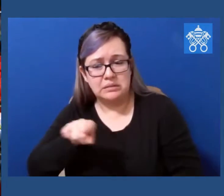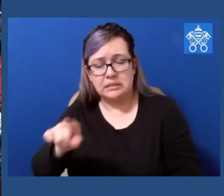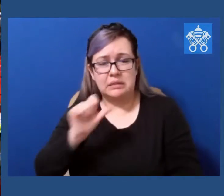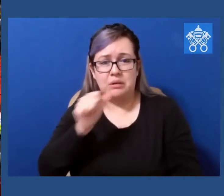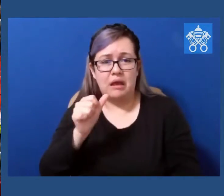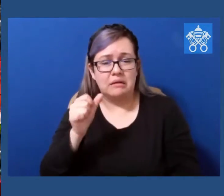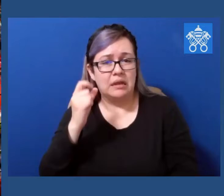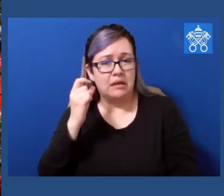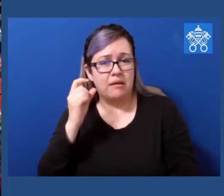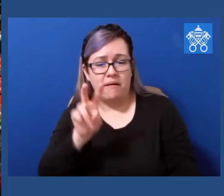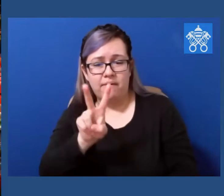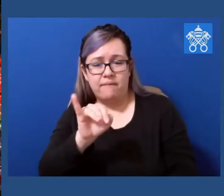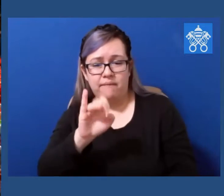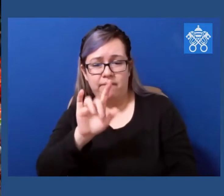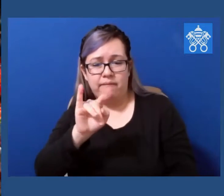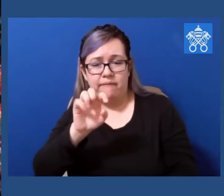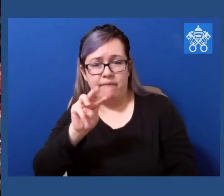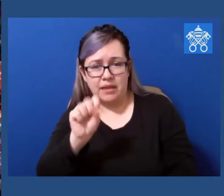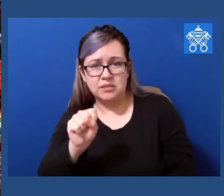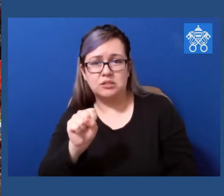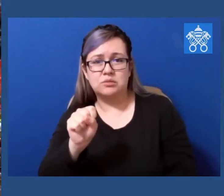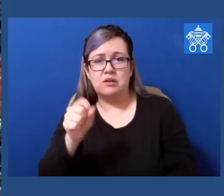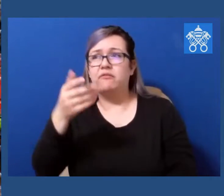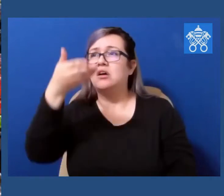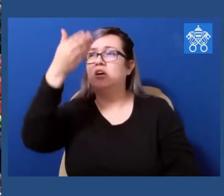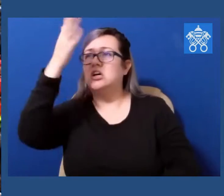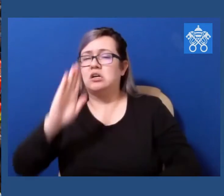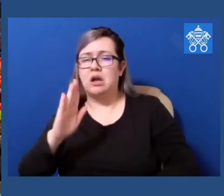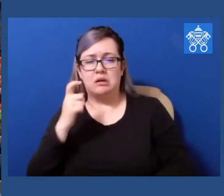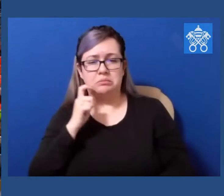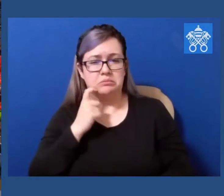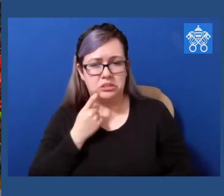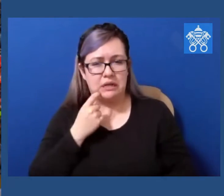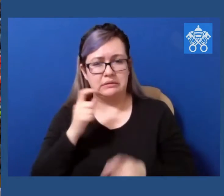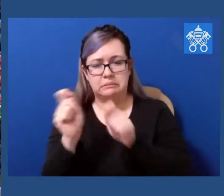were not victims of a ruthless and vindictive God which does not exist.